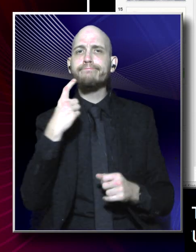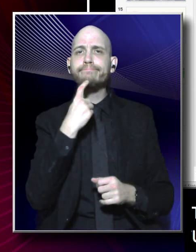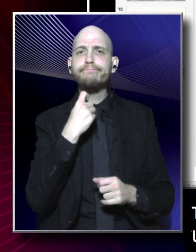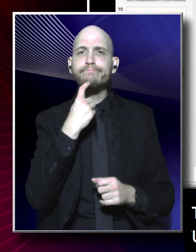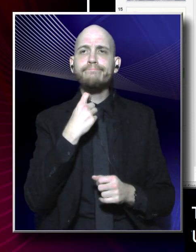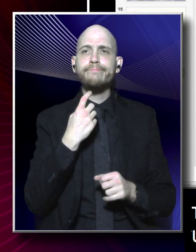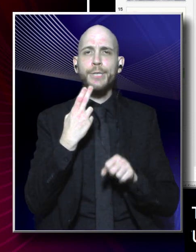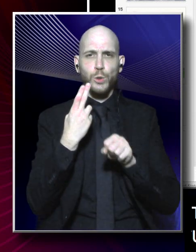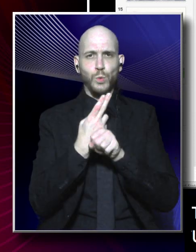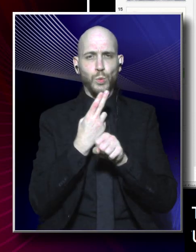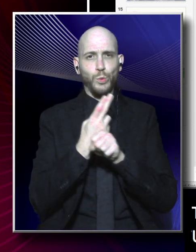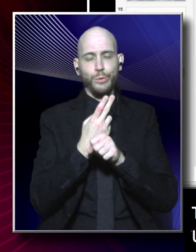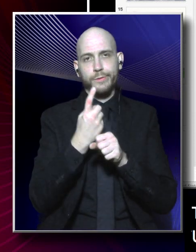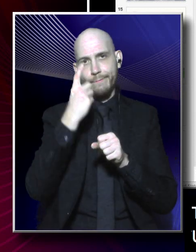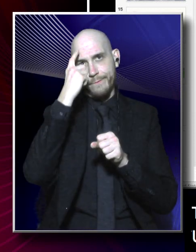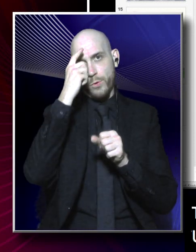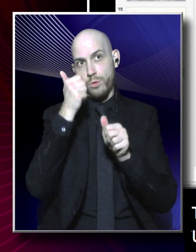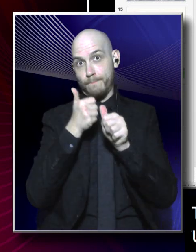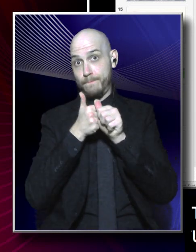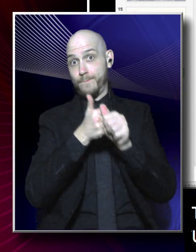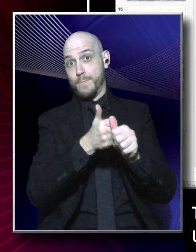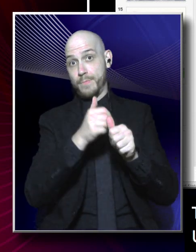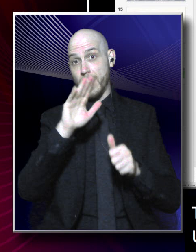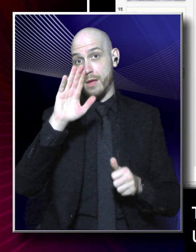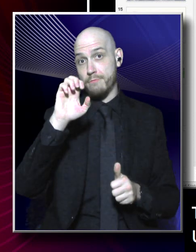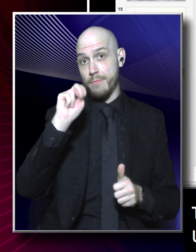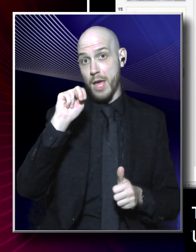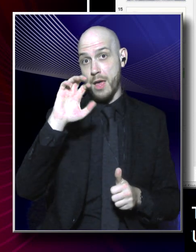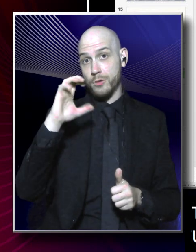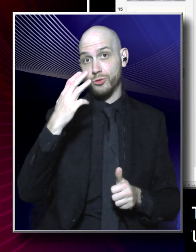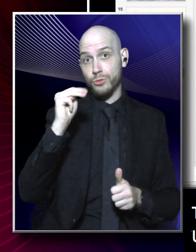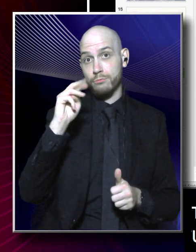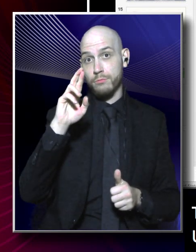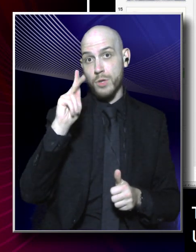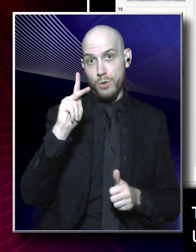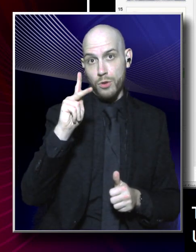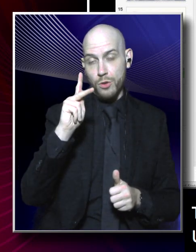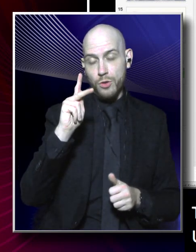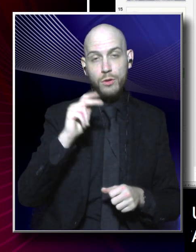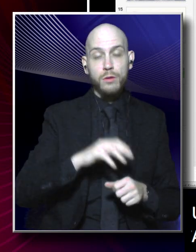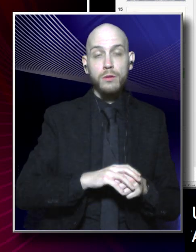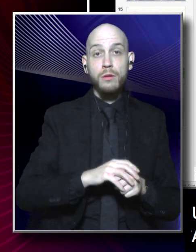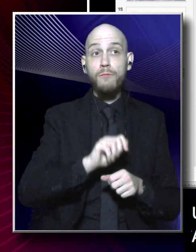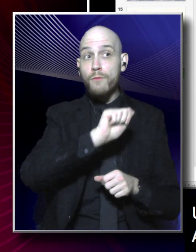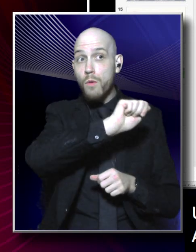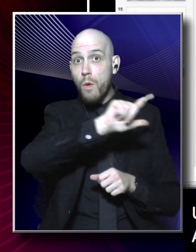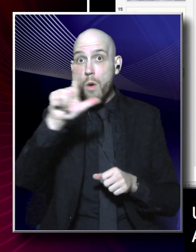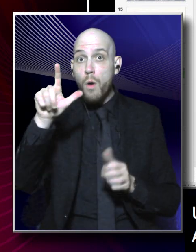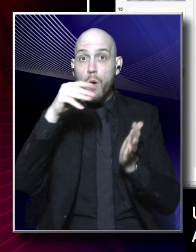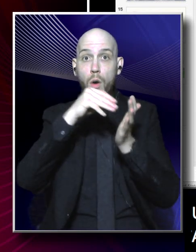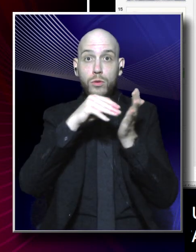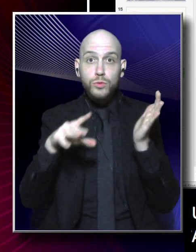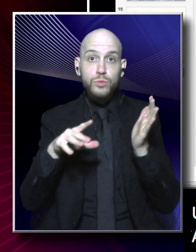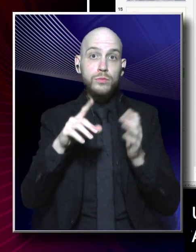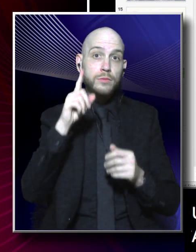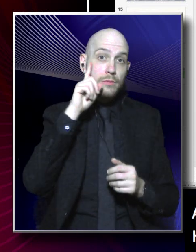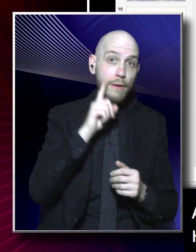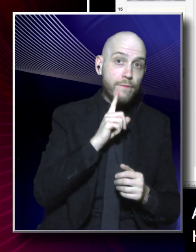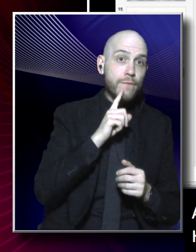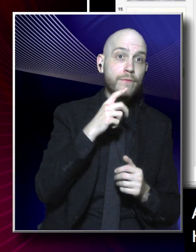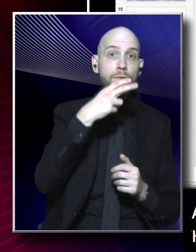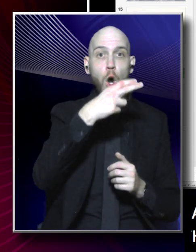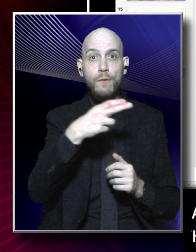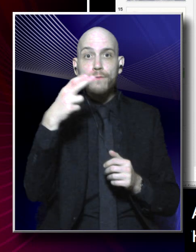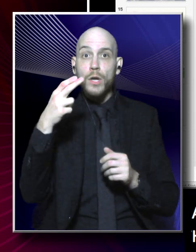guess our own benchmark to say if all students who are identified as deaf or hard of hearing are sort of scoring where this red